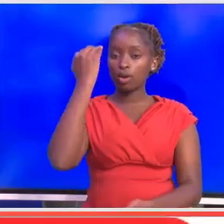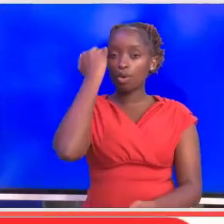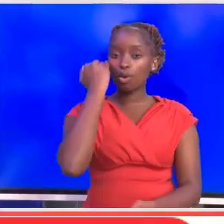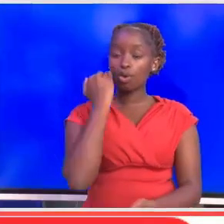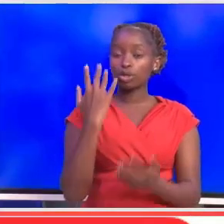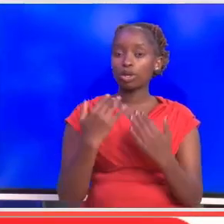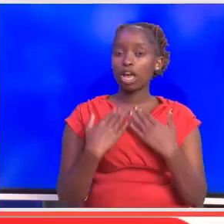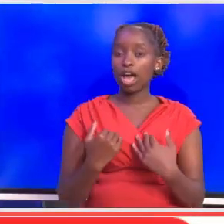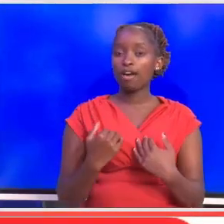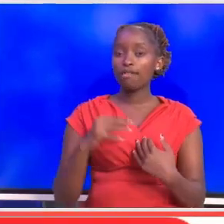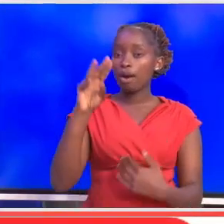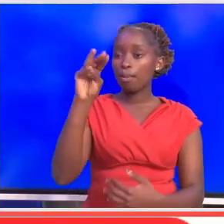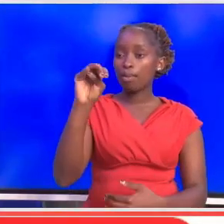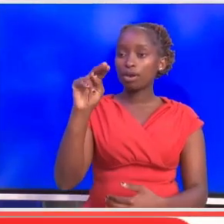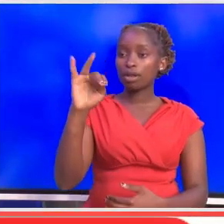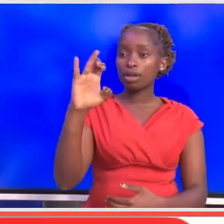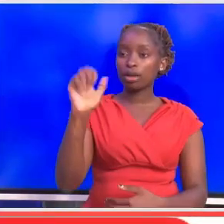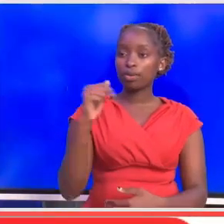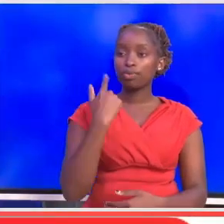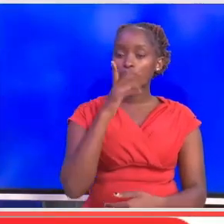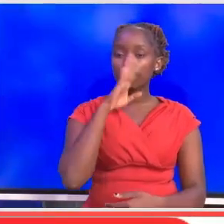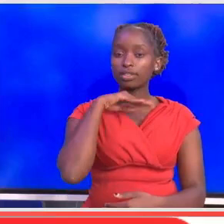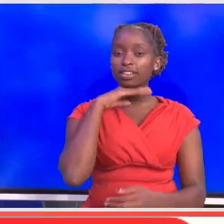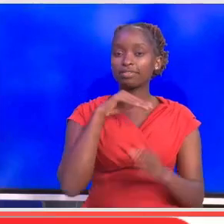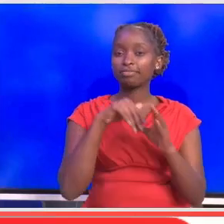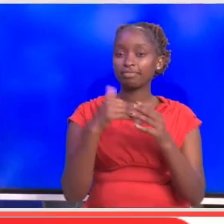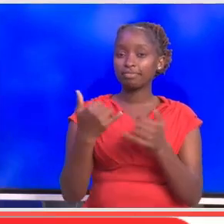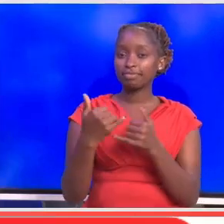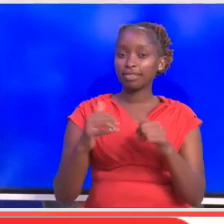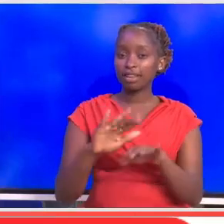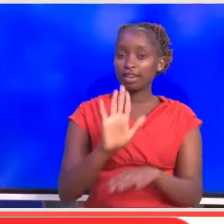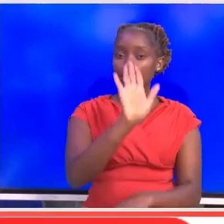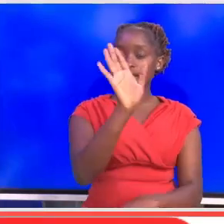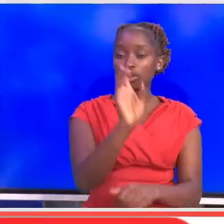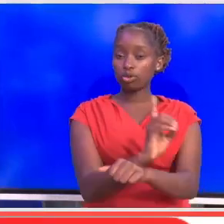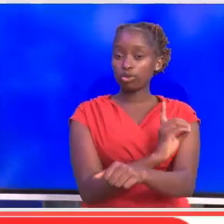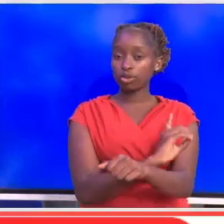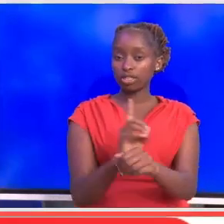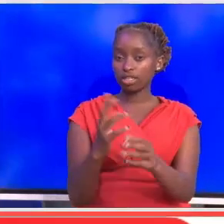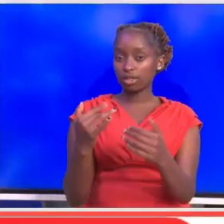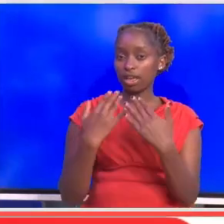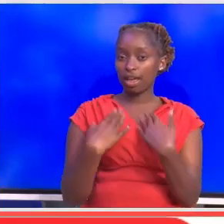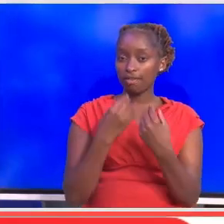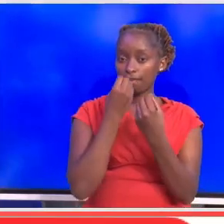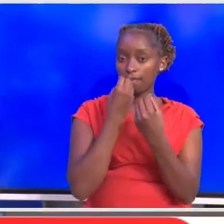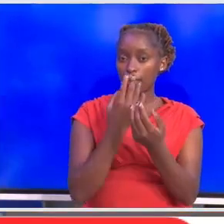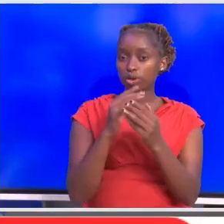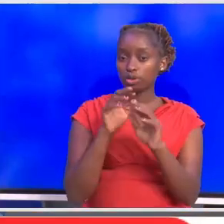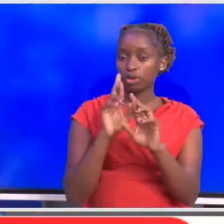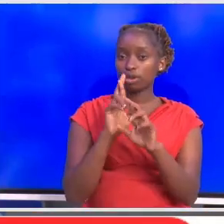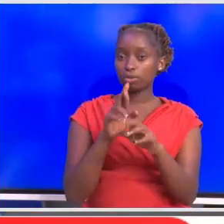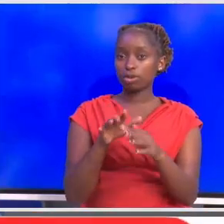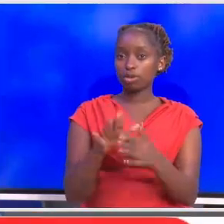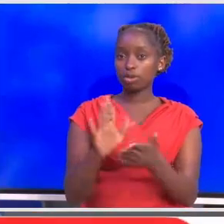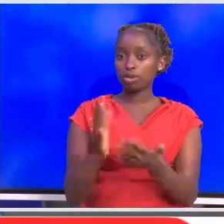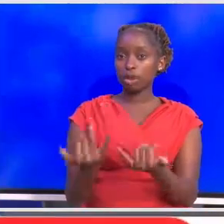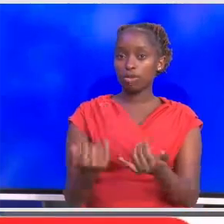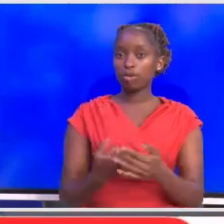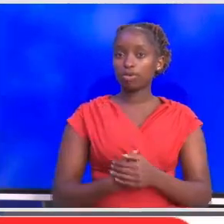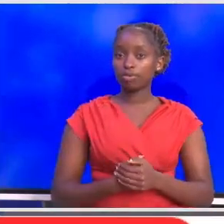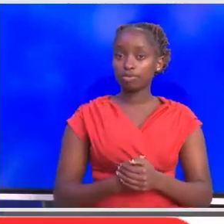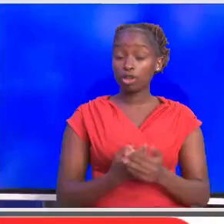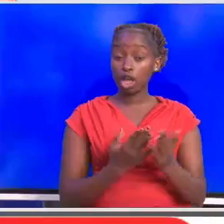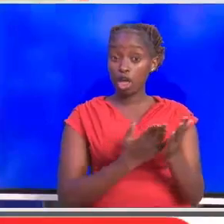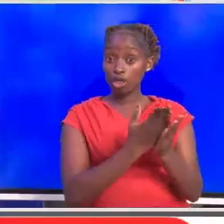in line of duty at the Makadara Low Coast. Sheila Chelangat reports. Through a social media